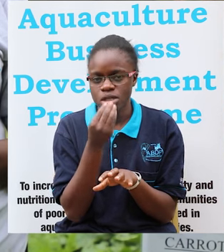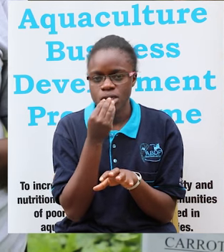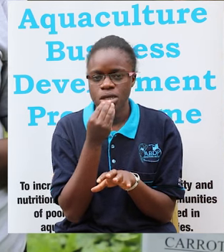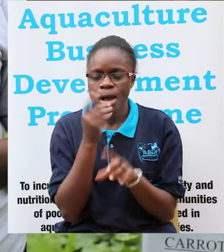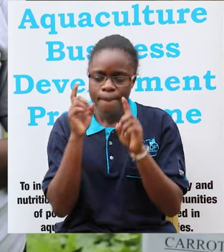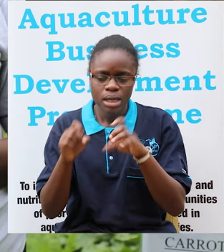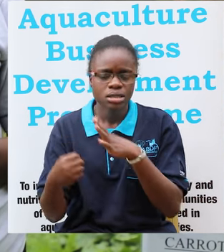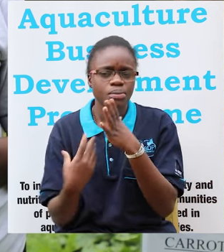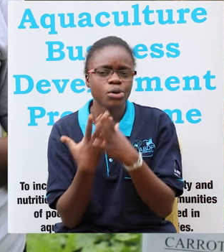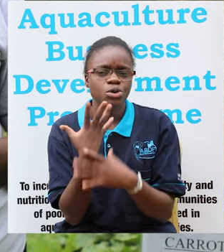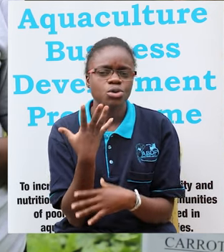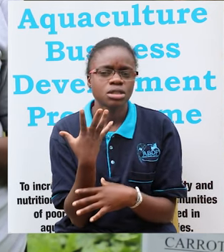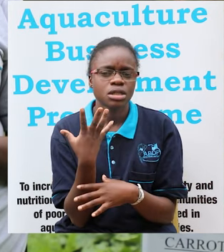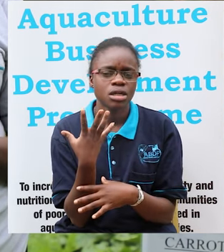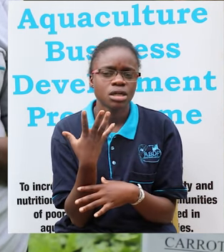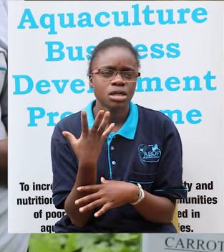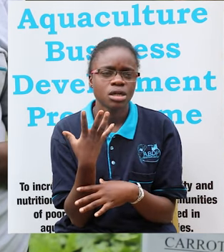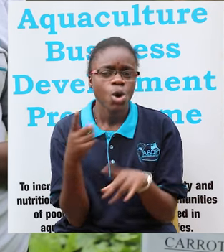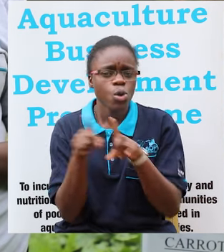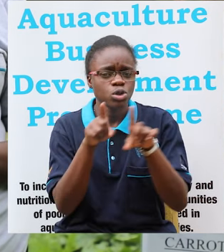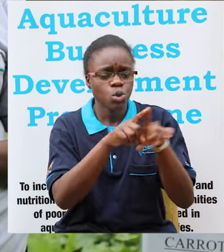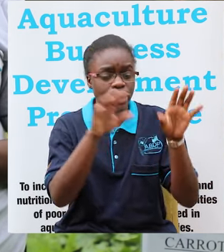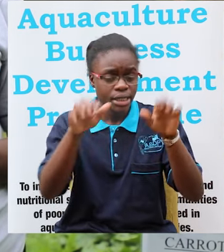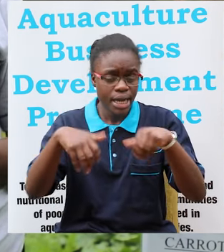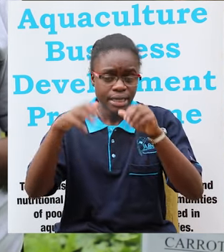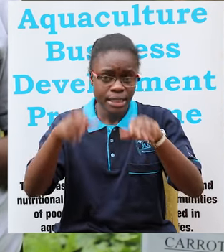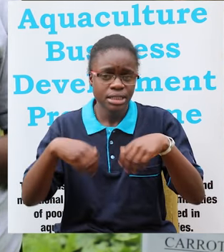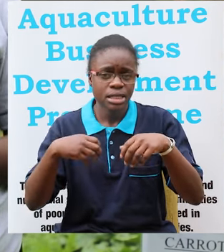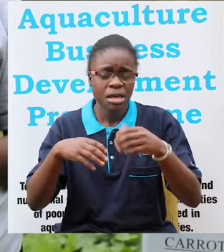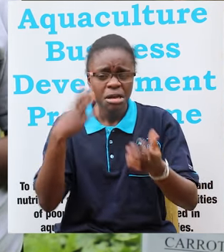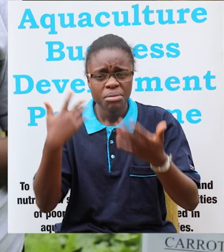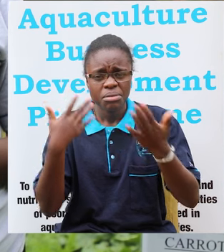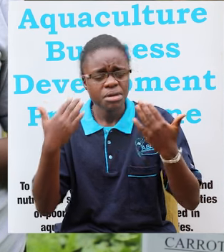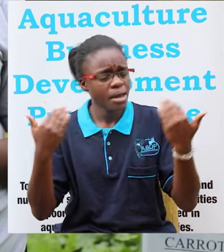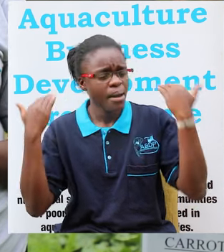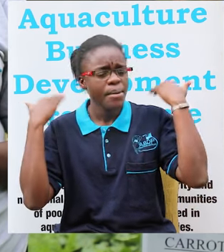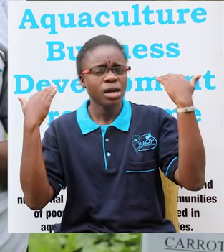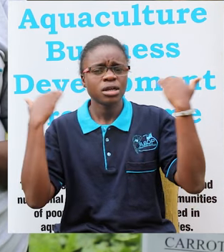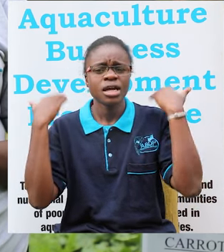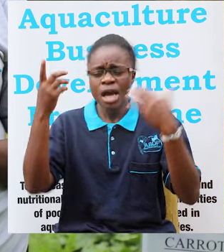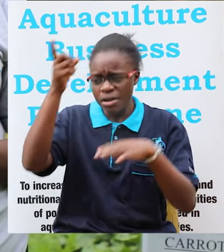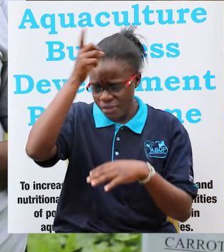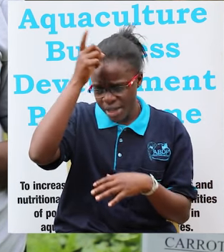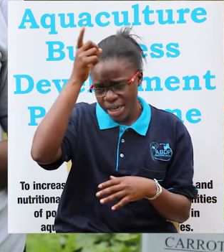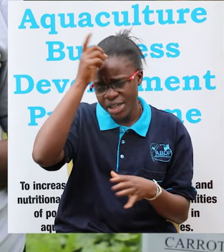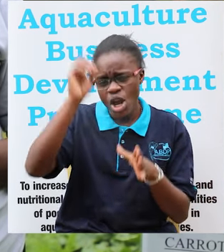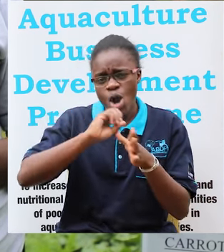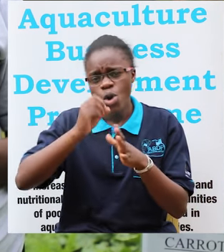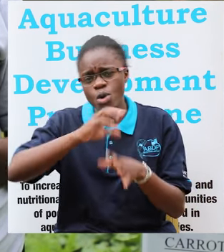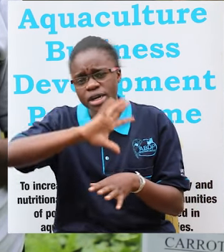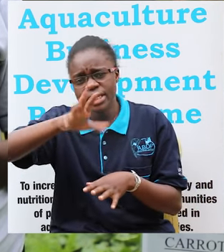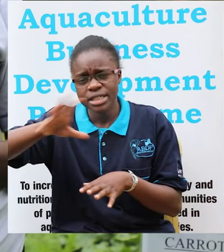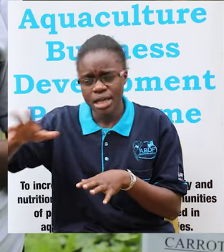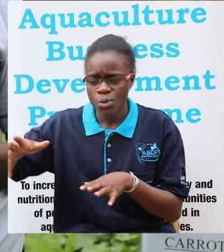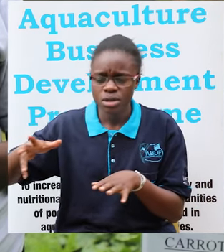meals. Let us produce in our gardens, whether you are in a balcony, whether you are in the rural area,